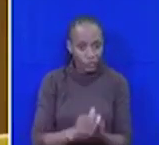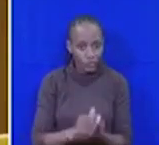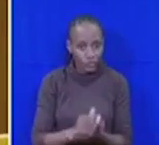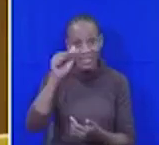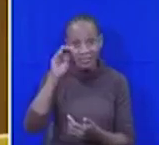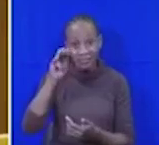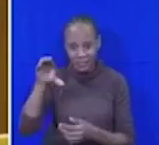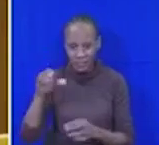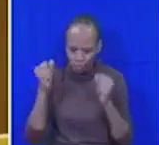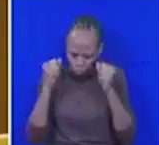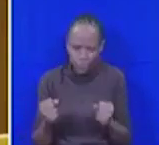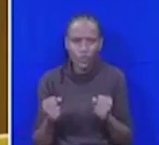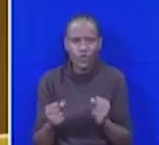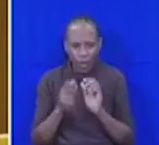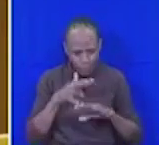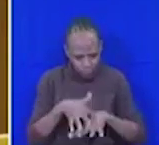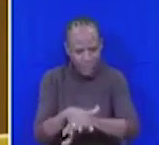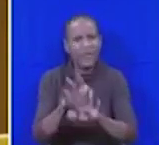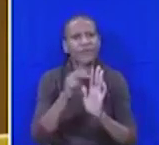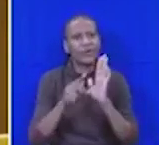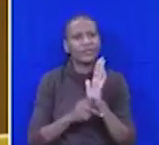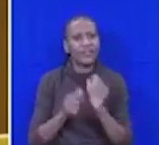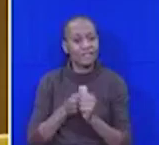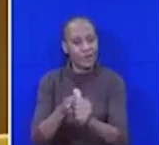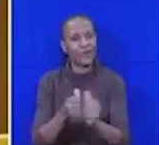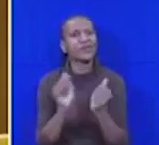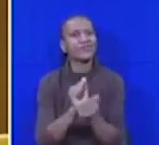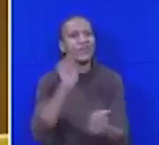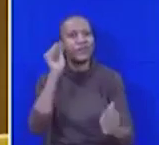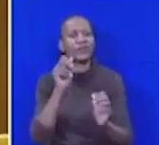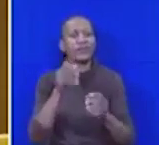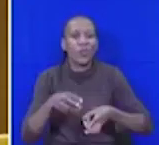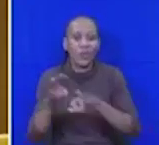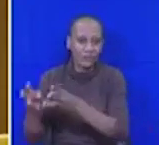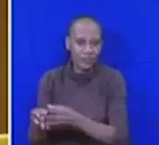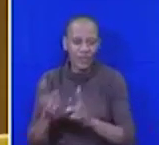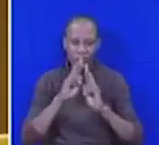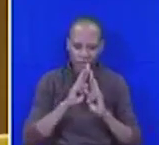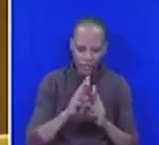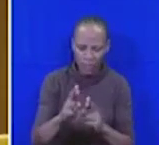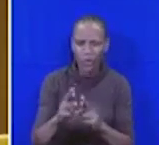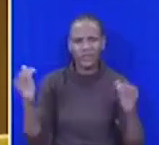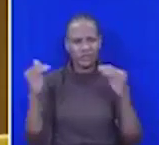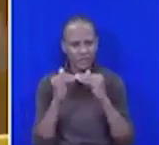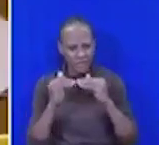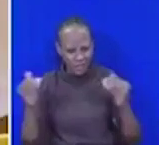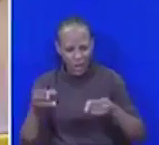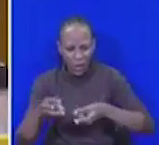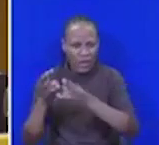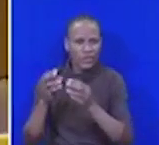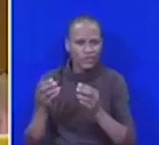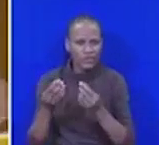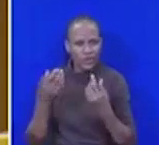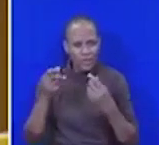to upholding the policies of a new democratic government, namely that reporting be fair, balanced, and free of racial, cultural, and